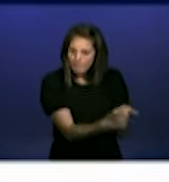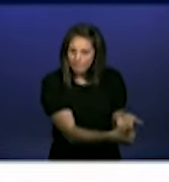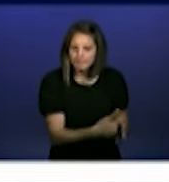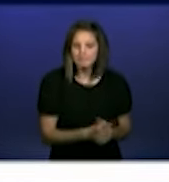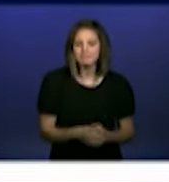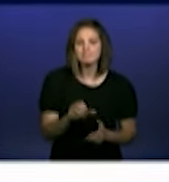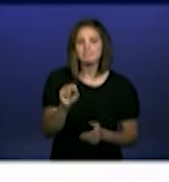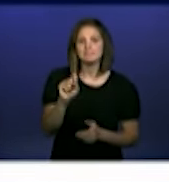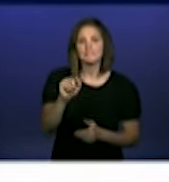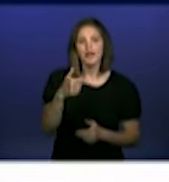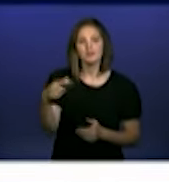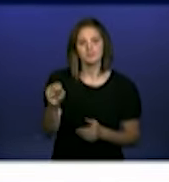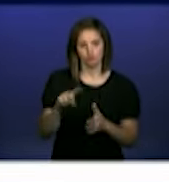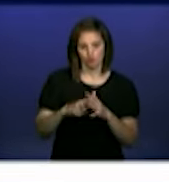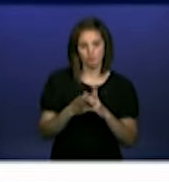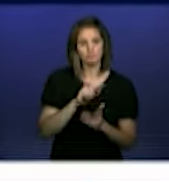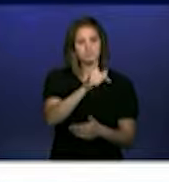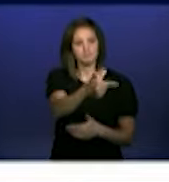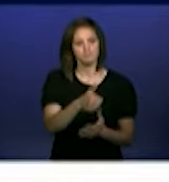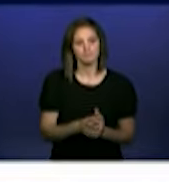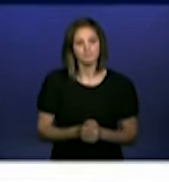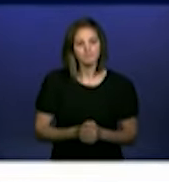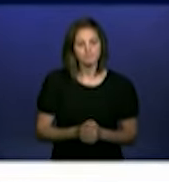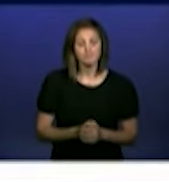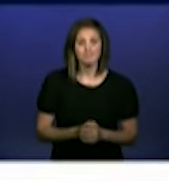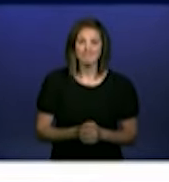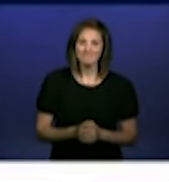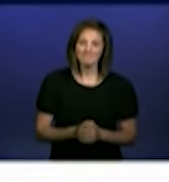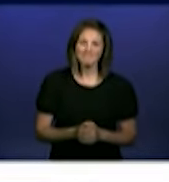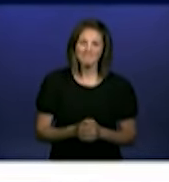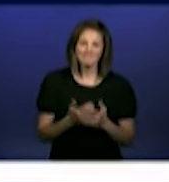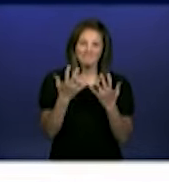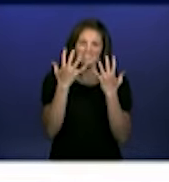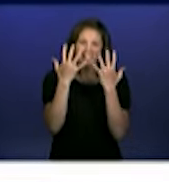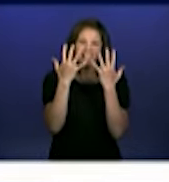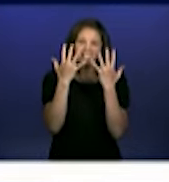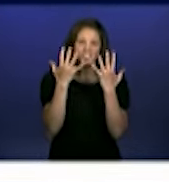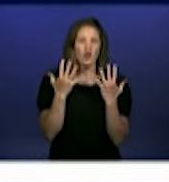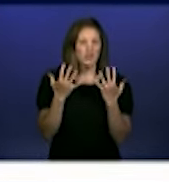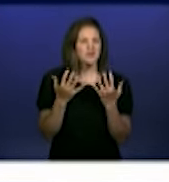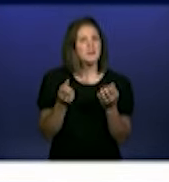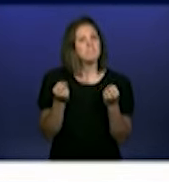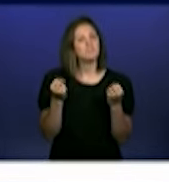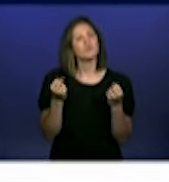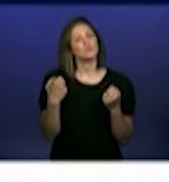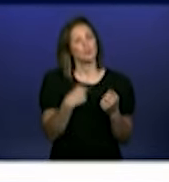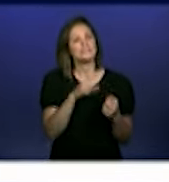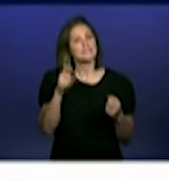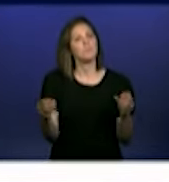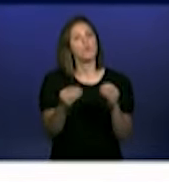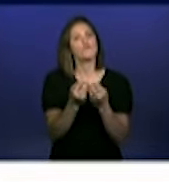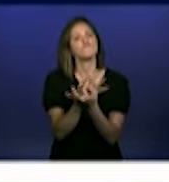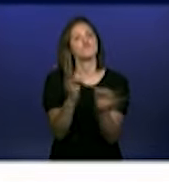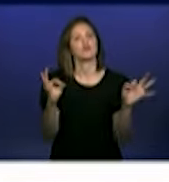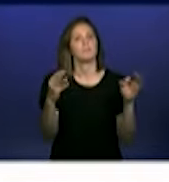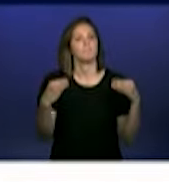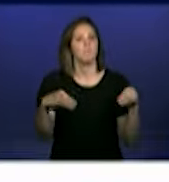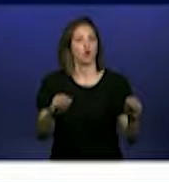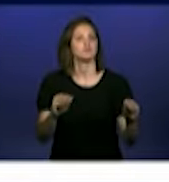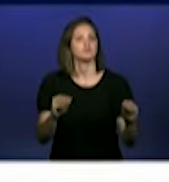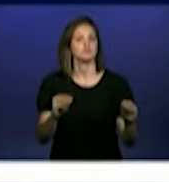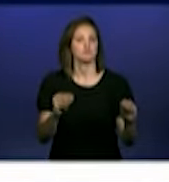you. Well, it's unfortunate that we haven't pursued more free market solutions in the healthcare industry, in the healthcare